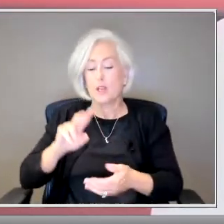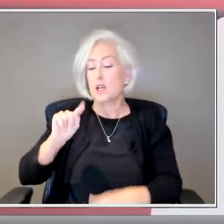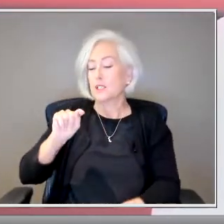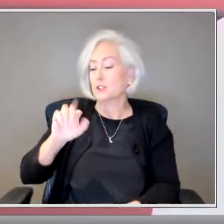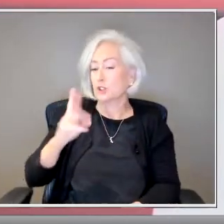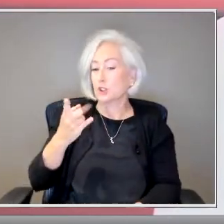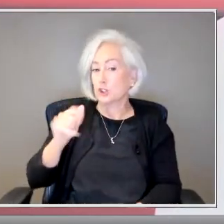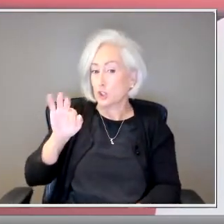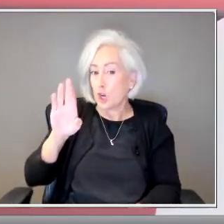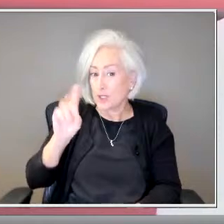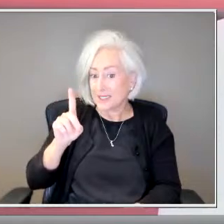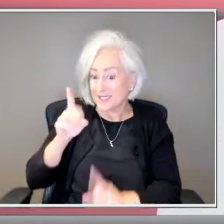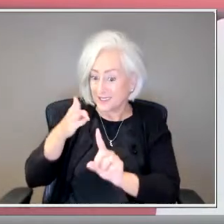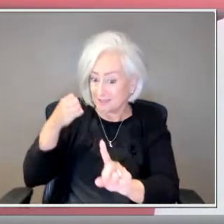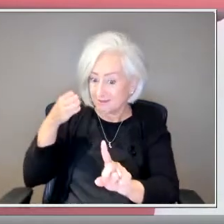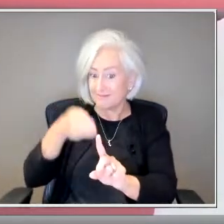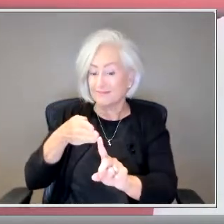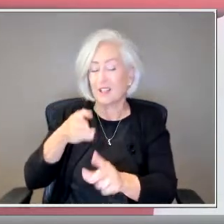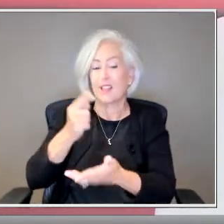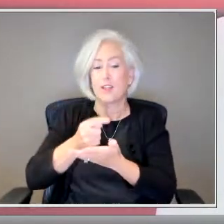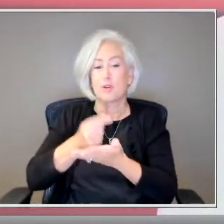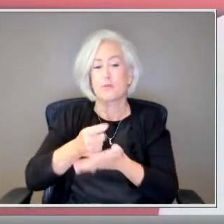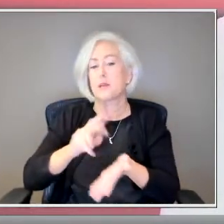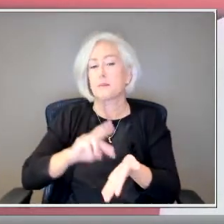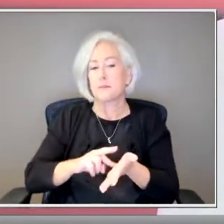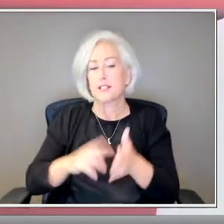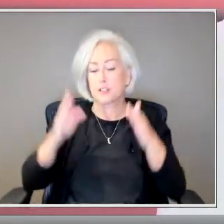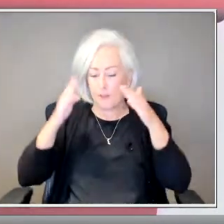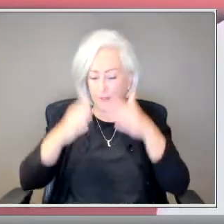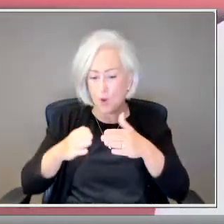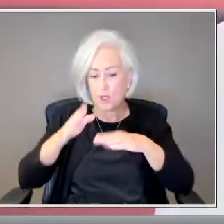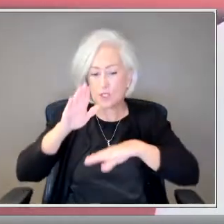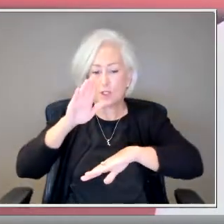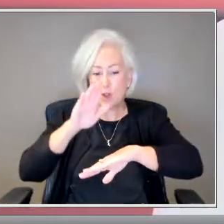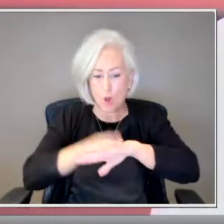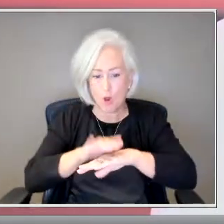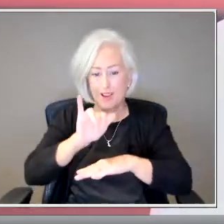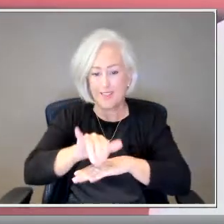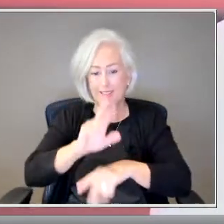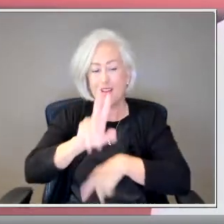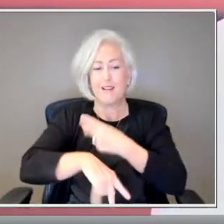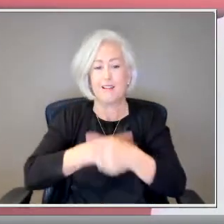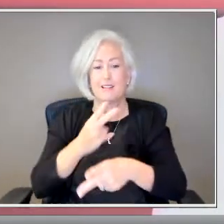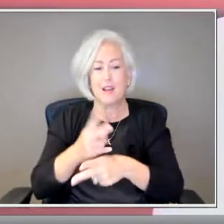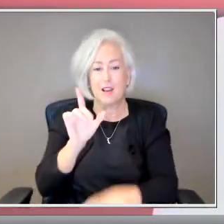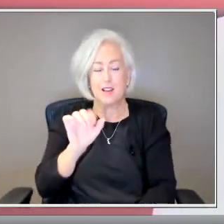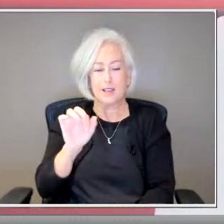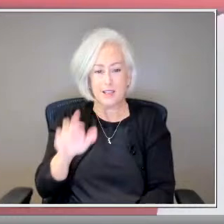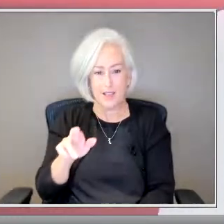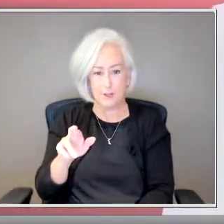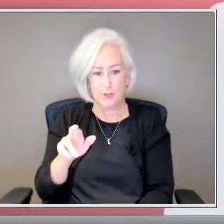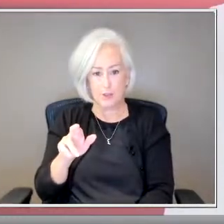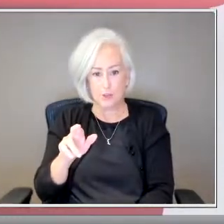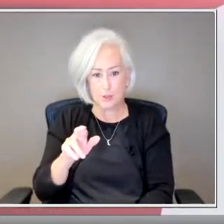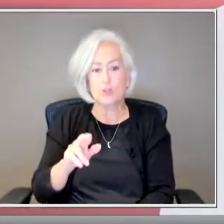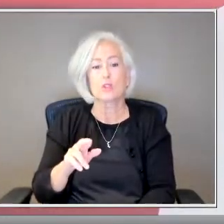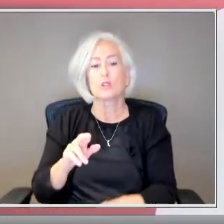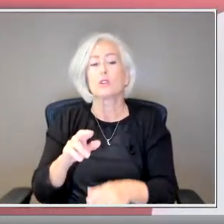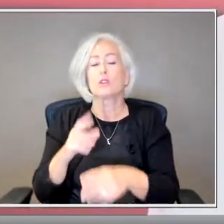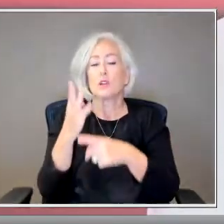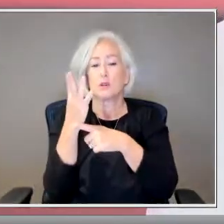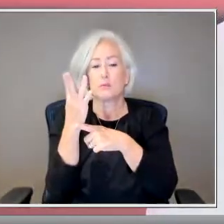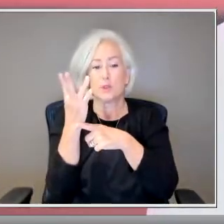cells are good cells gone bad, and mutations drive the cancer. And different cancers